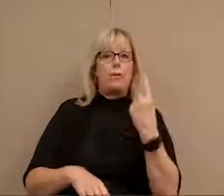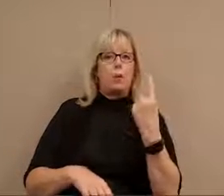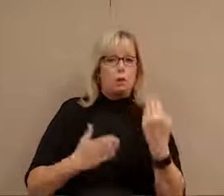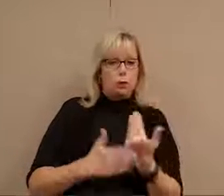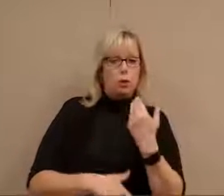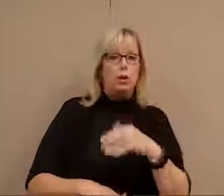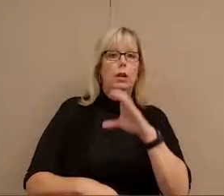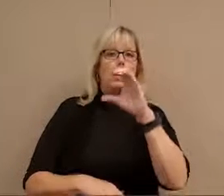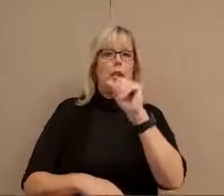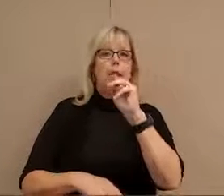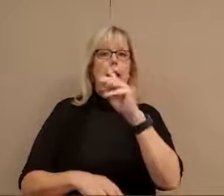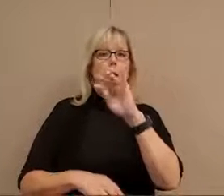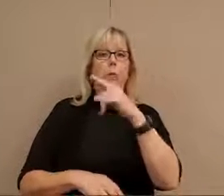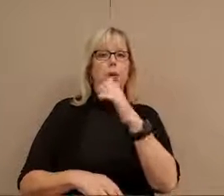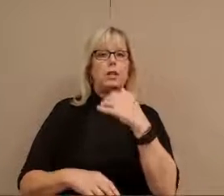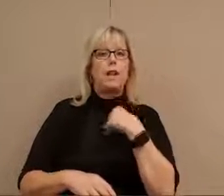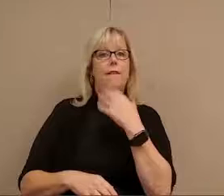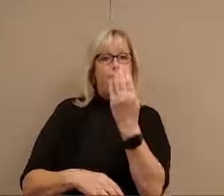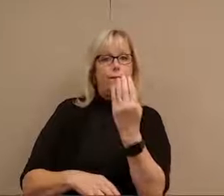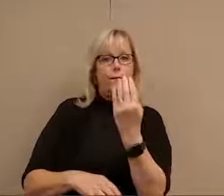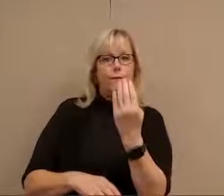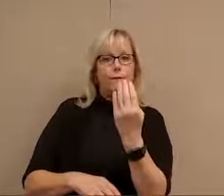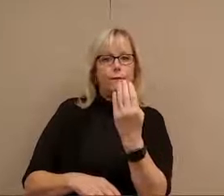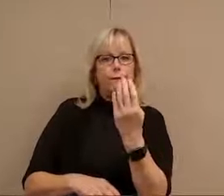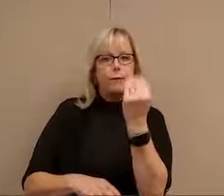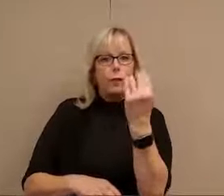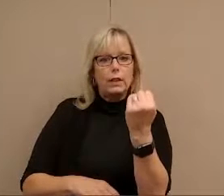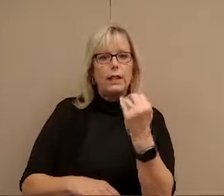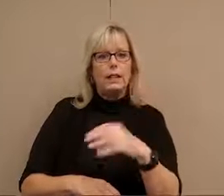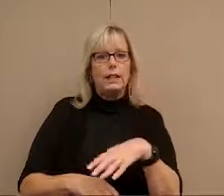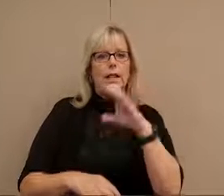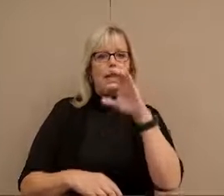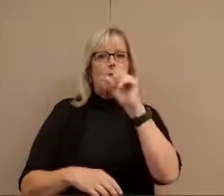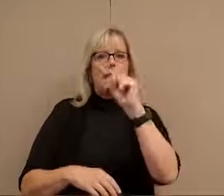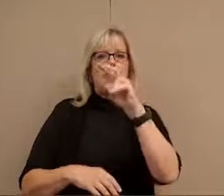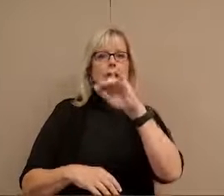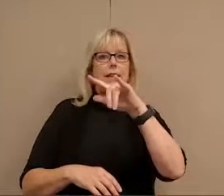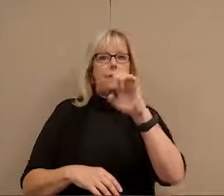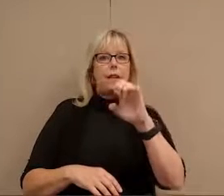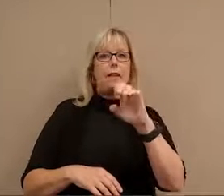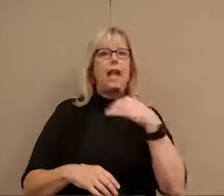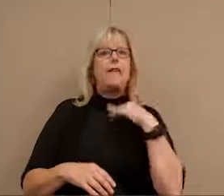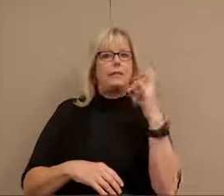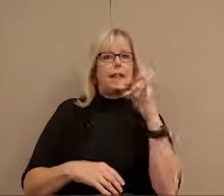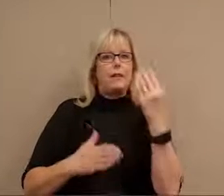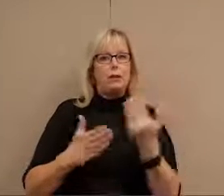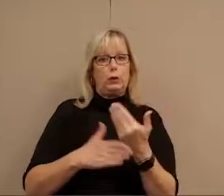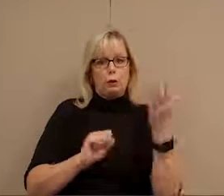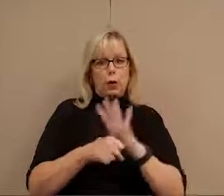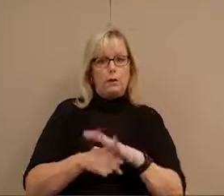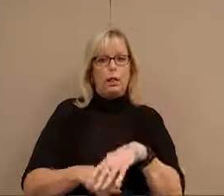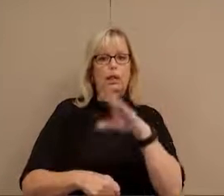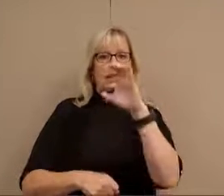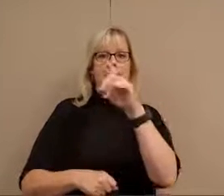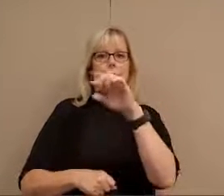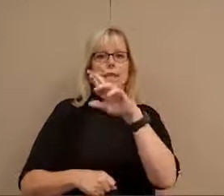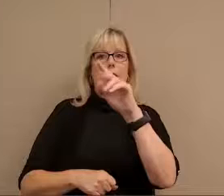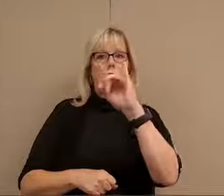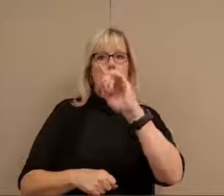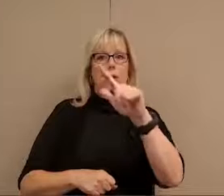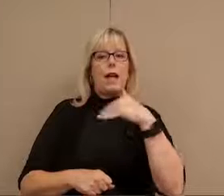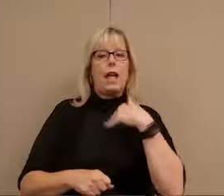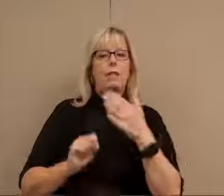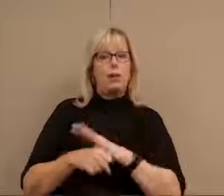O'Fallon has 14 new cases. Caseyville Nursing and Rehab, 7 cases. Cedar Trails of Freeburg, 1